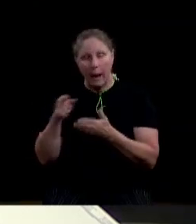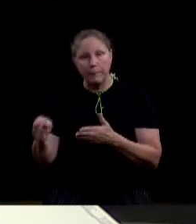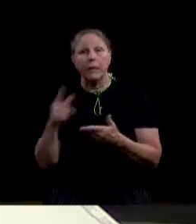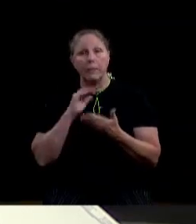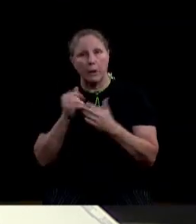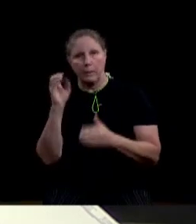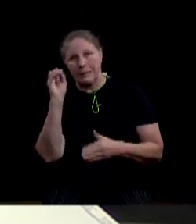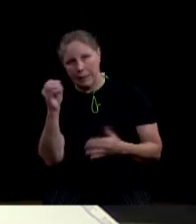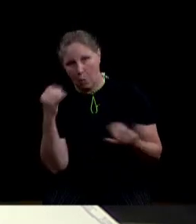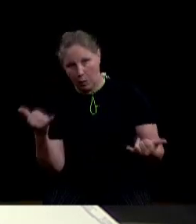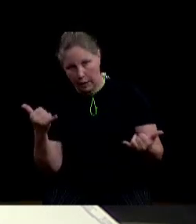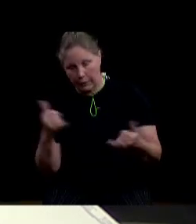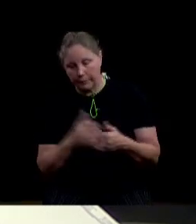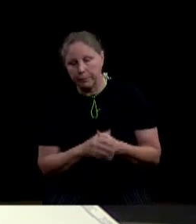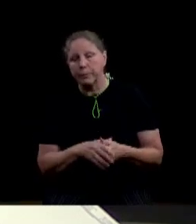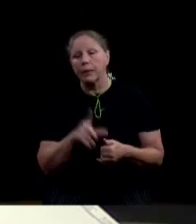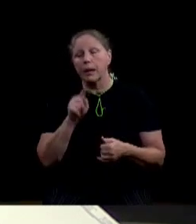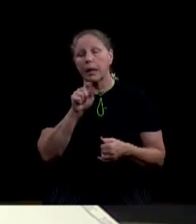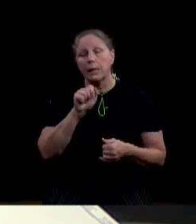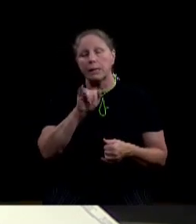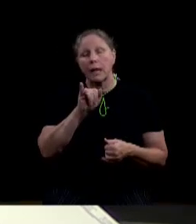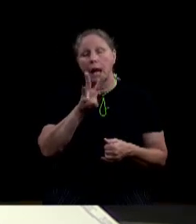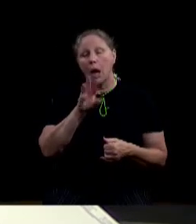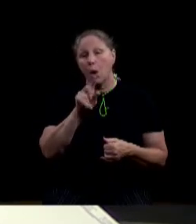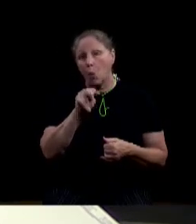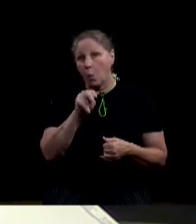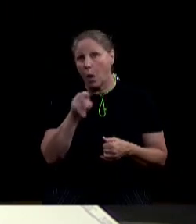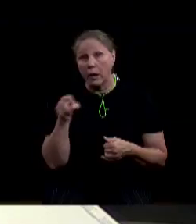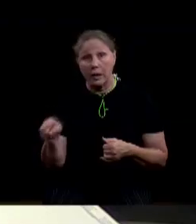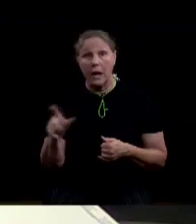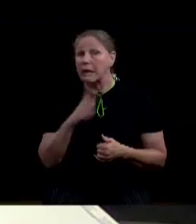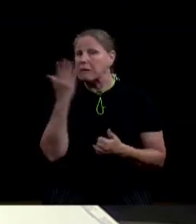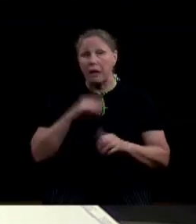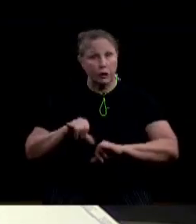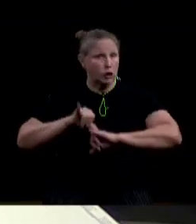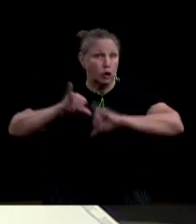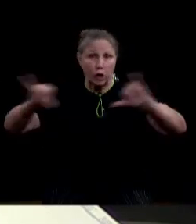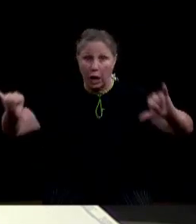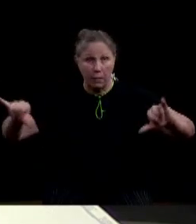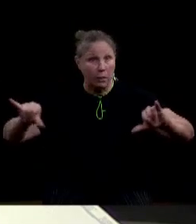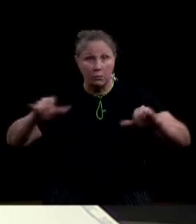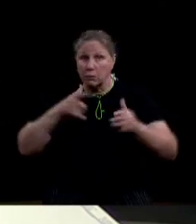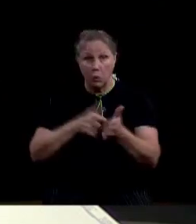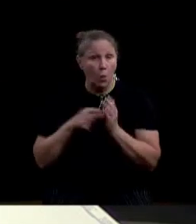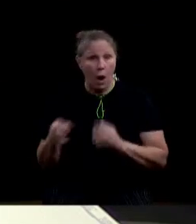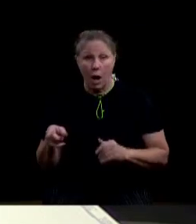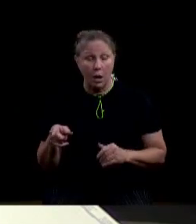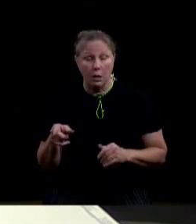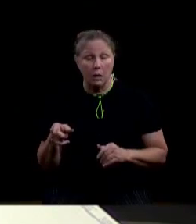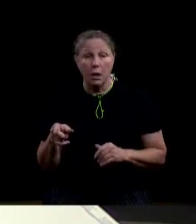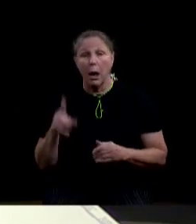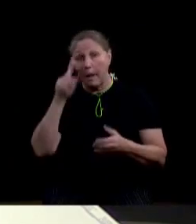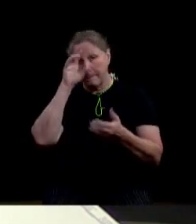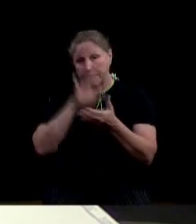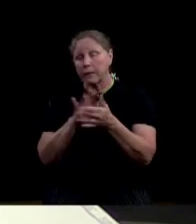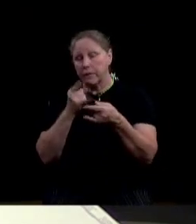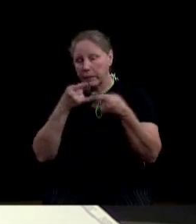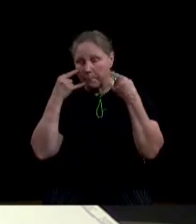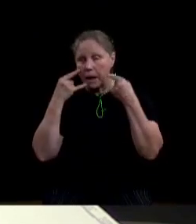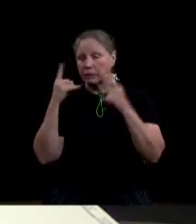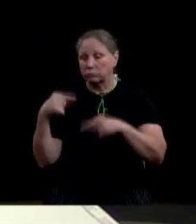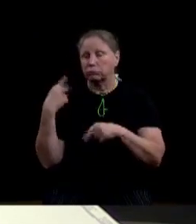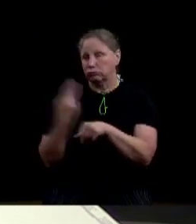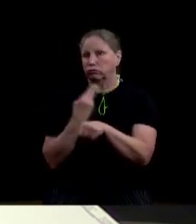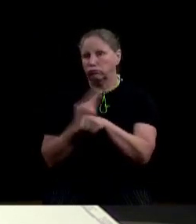had shelter-in-place orders nor lockdowns, and they believe the use of masks and extensive contact tracing led them to be